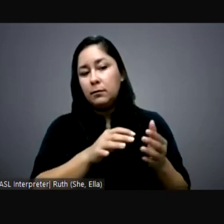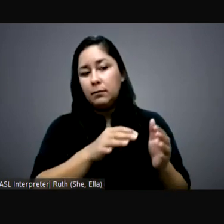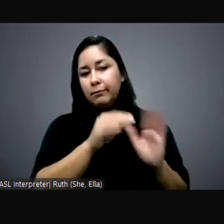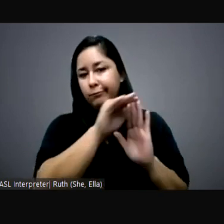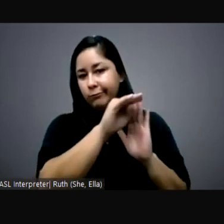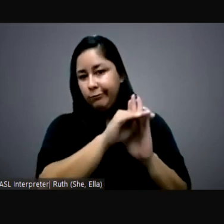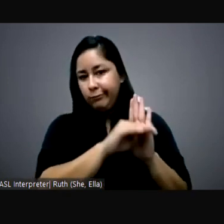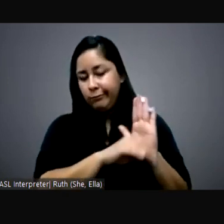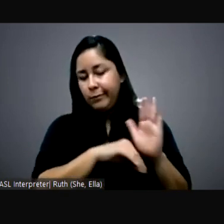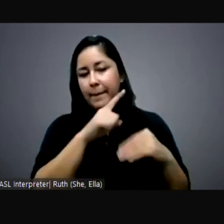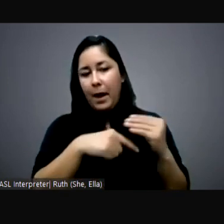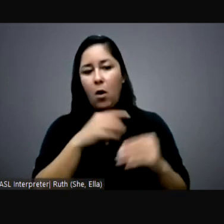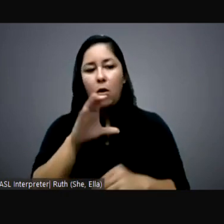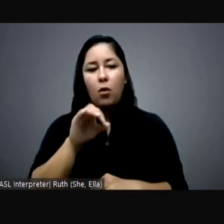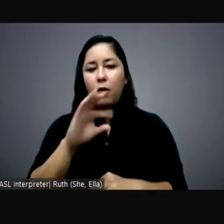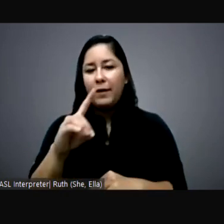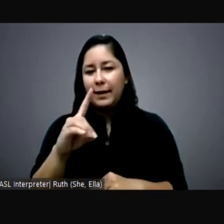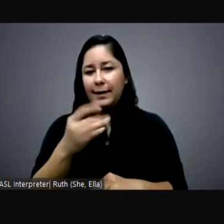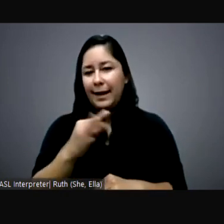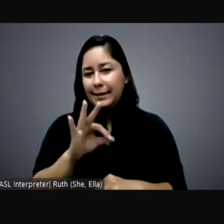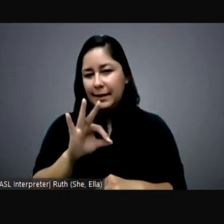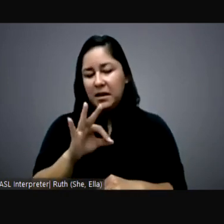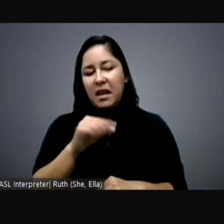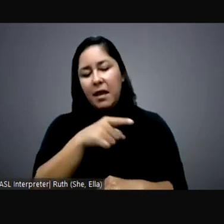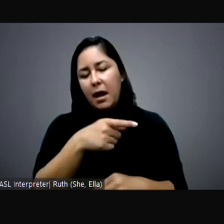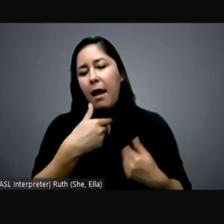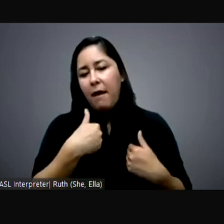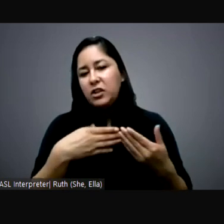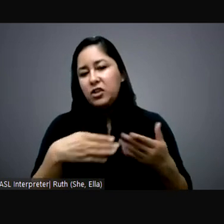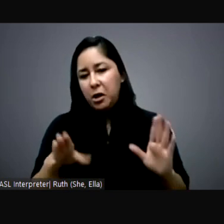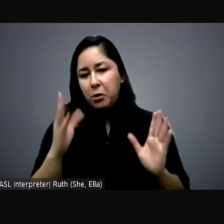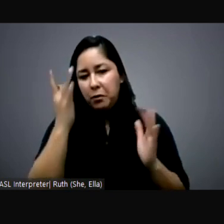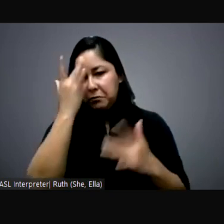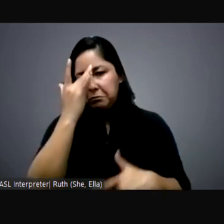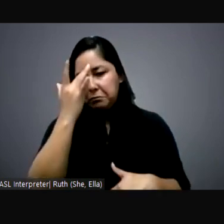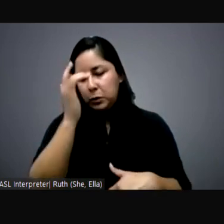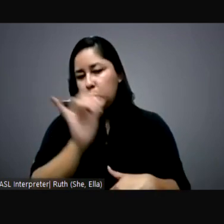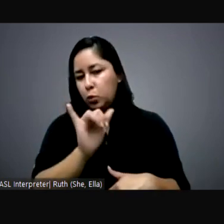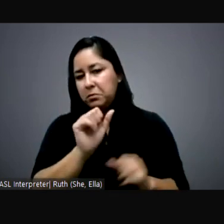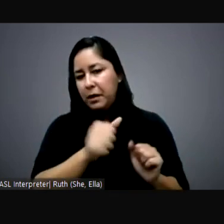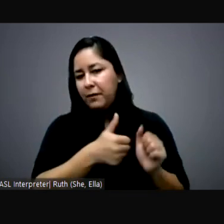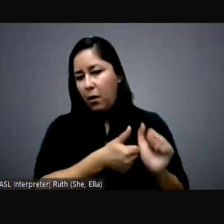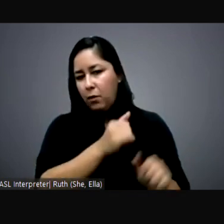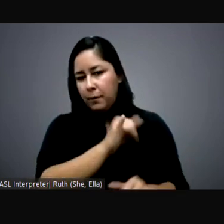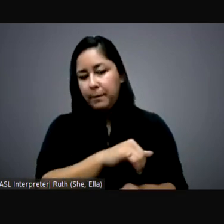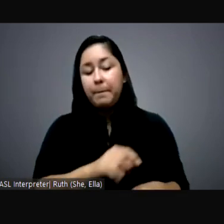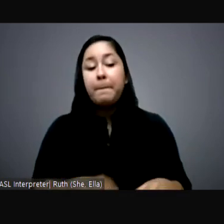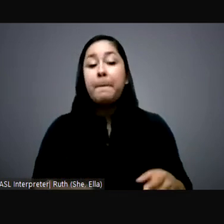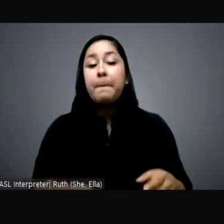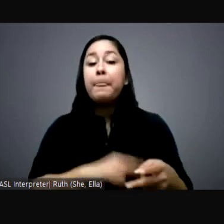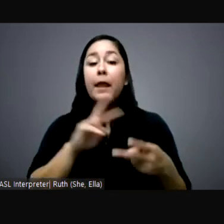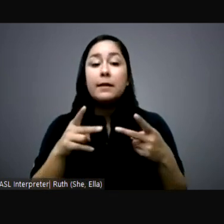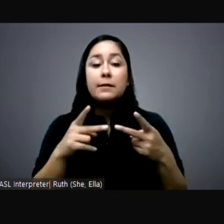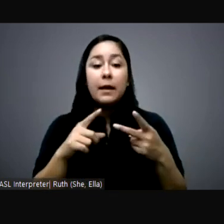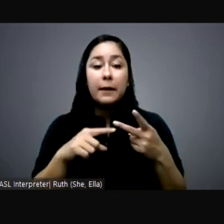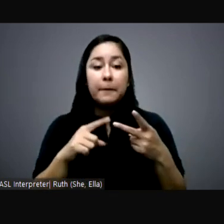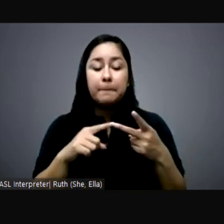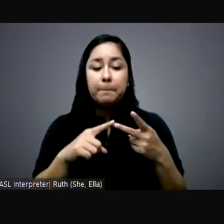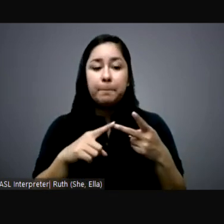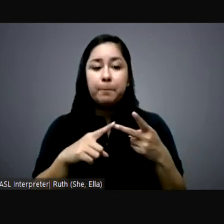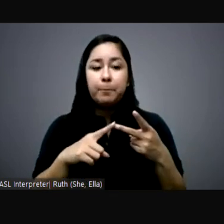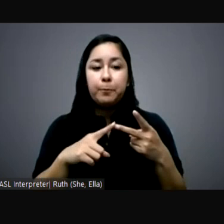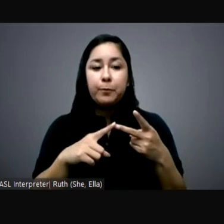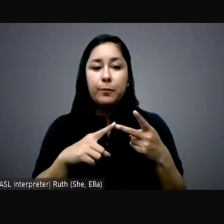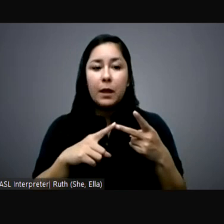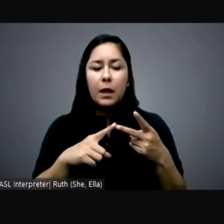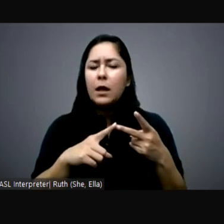in there about general infection prevention strategies in schools. To your second question, so we don't